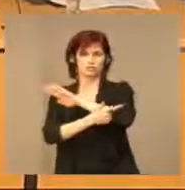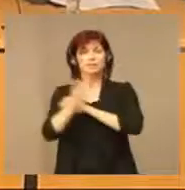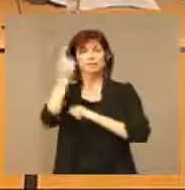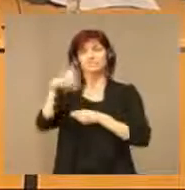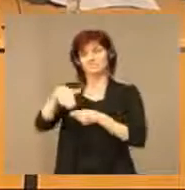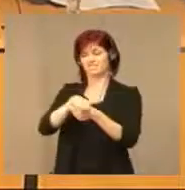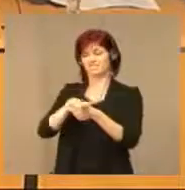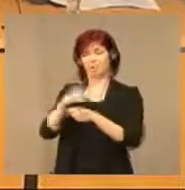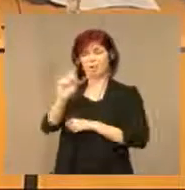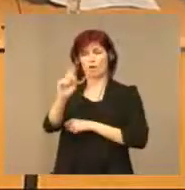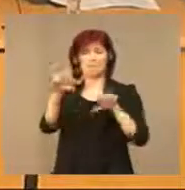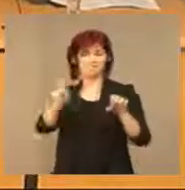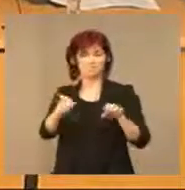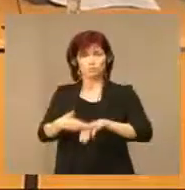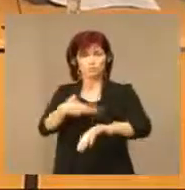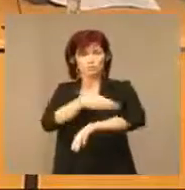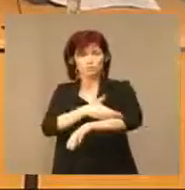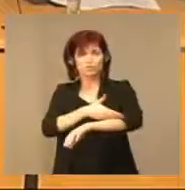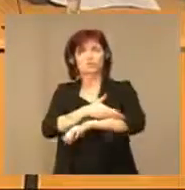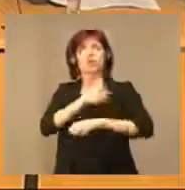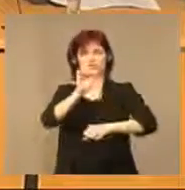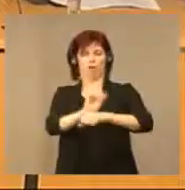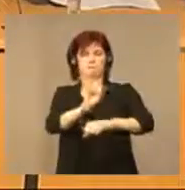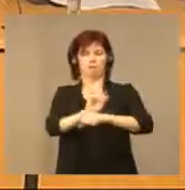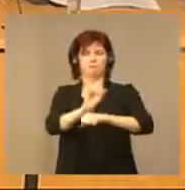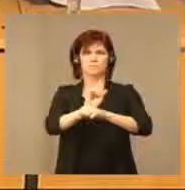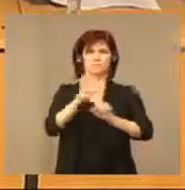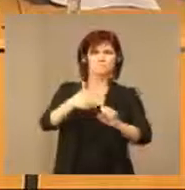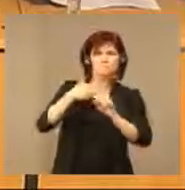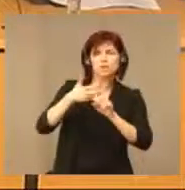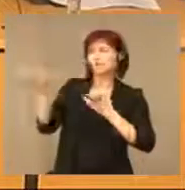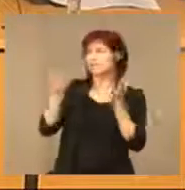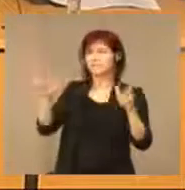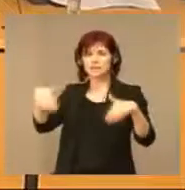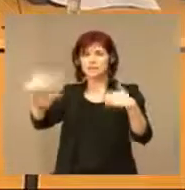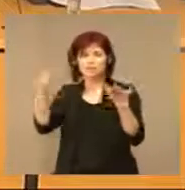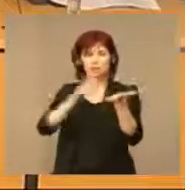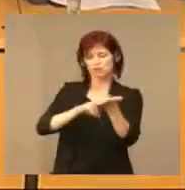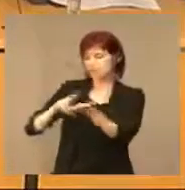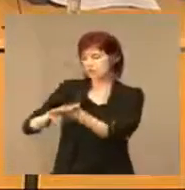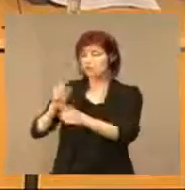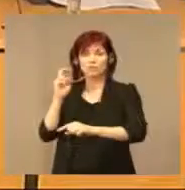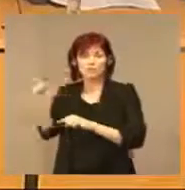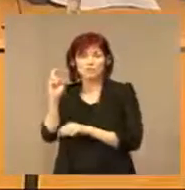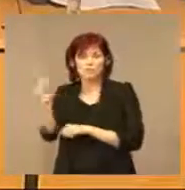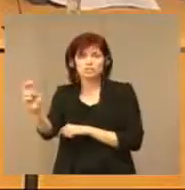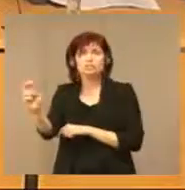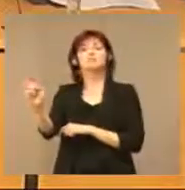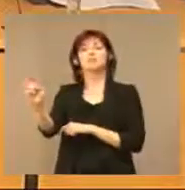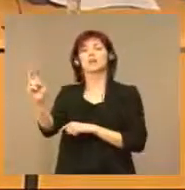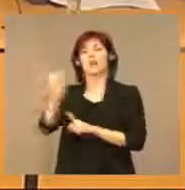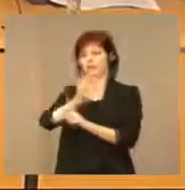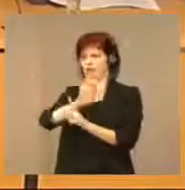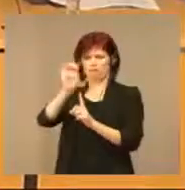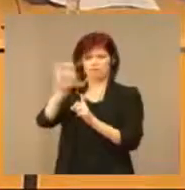consideration include employment, procurement, service delivery, transport, the built environment